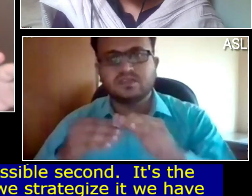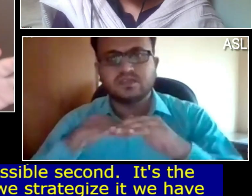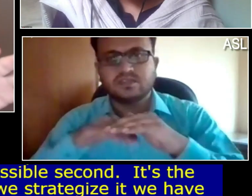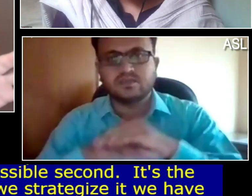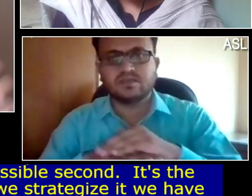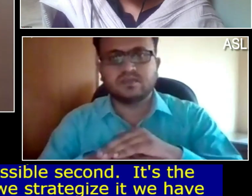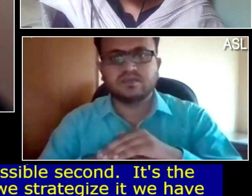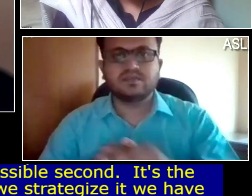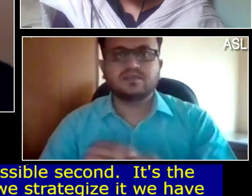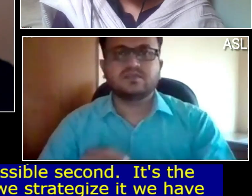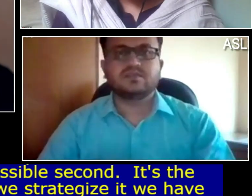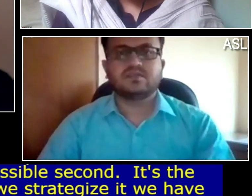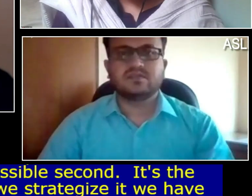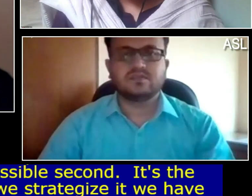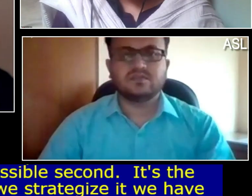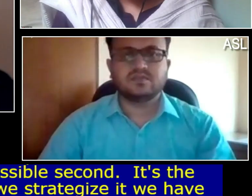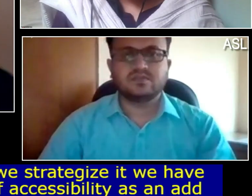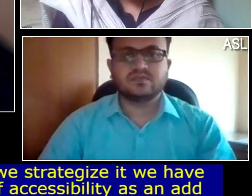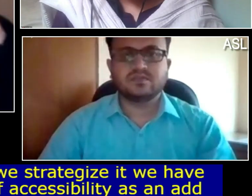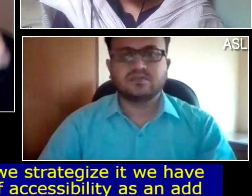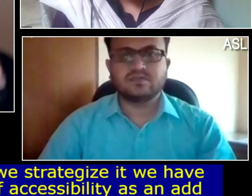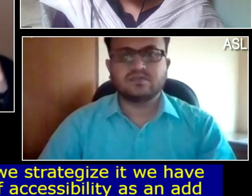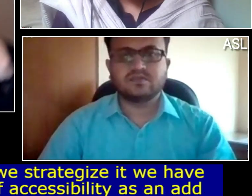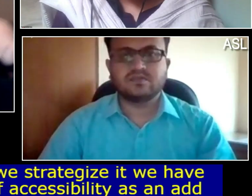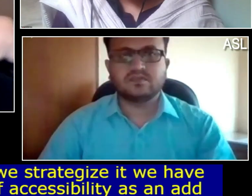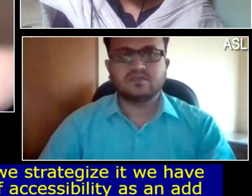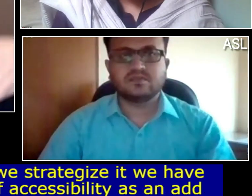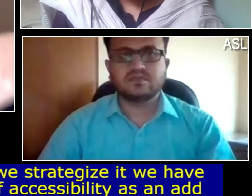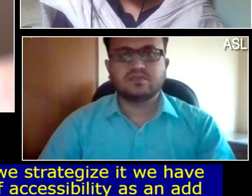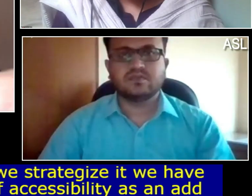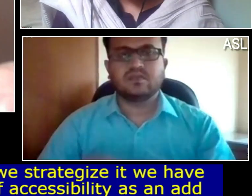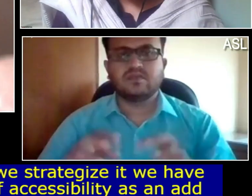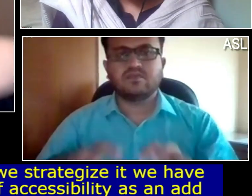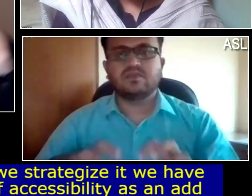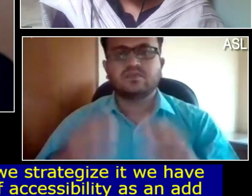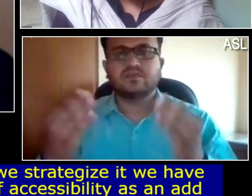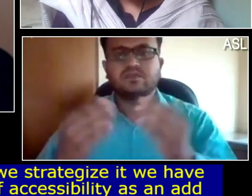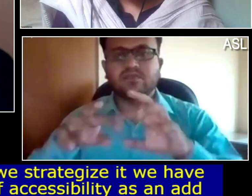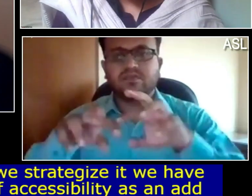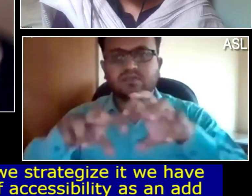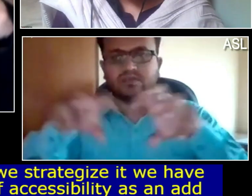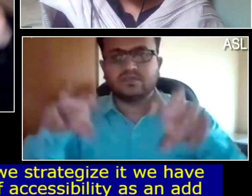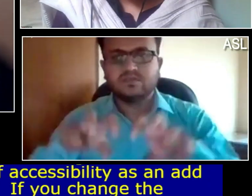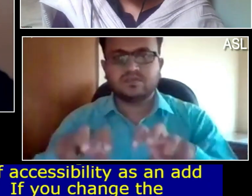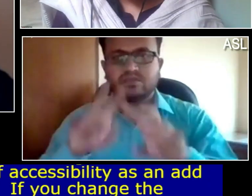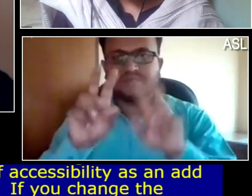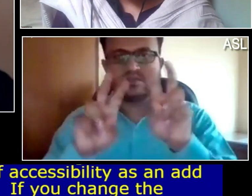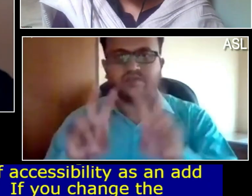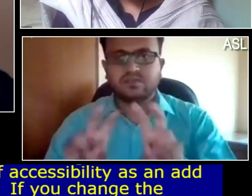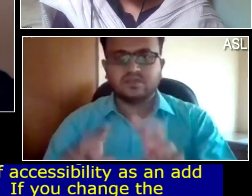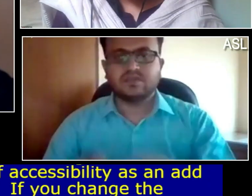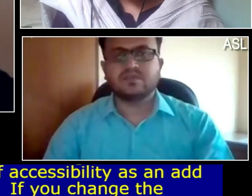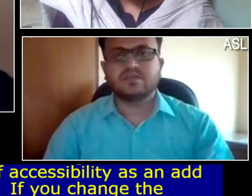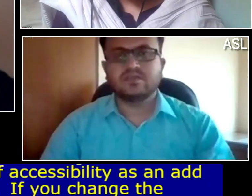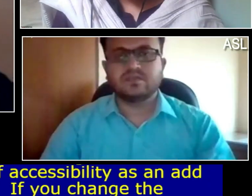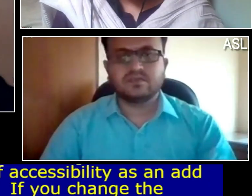more expensive. But if you change the culture and you design inclusion in by default, you drive down